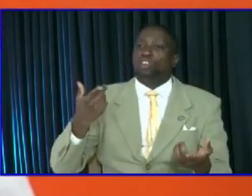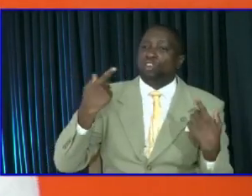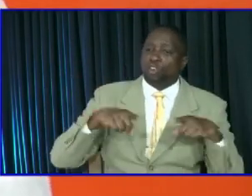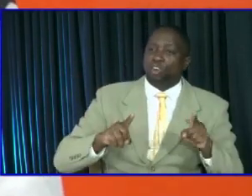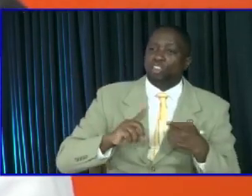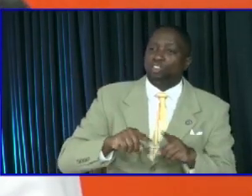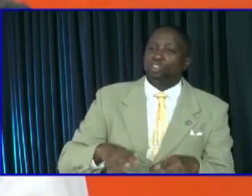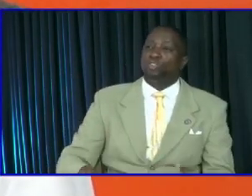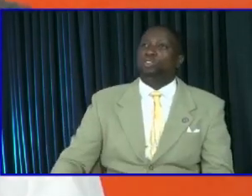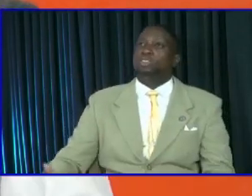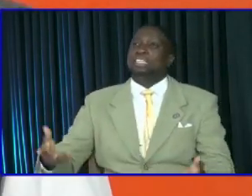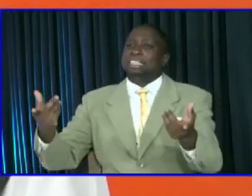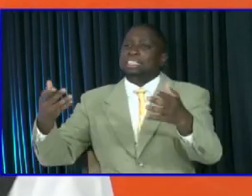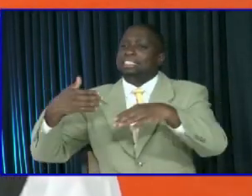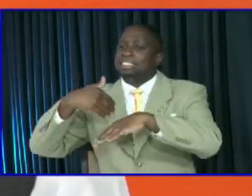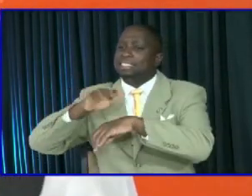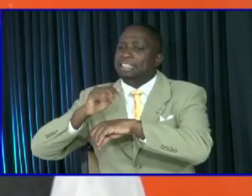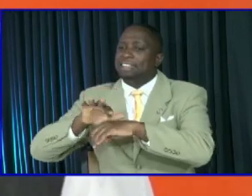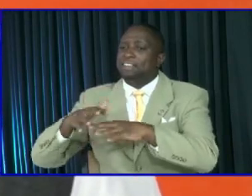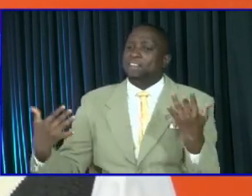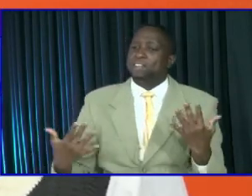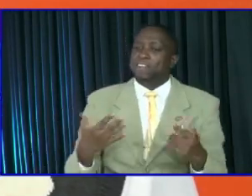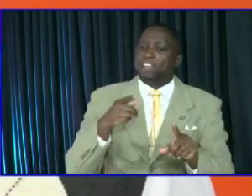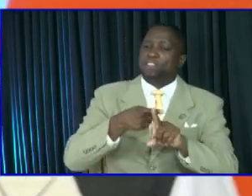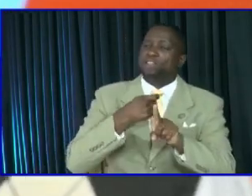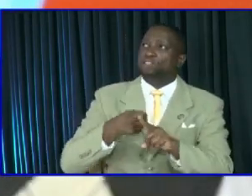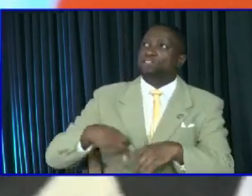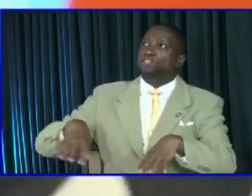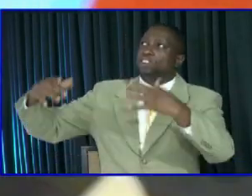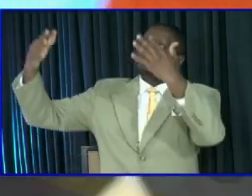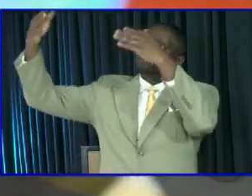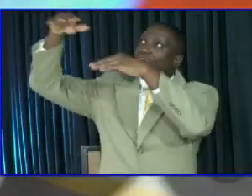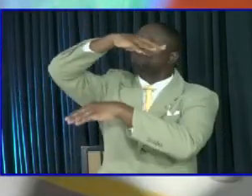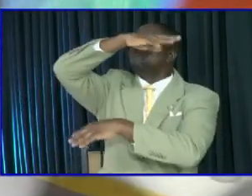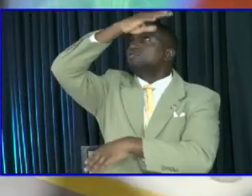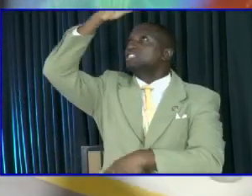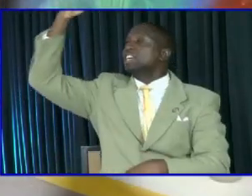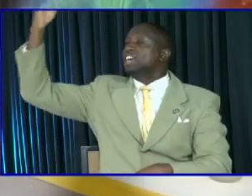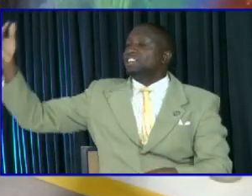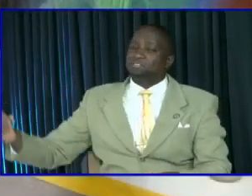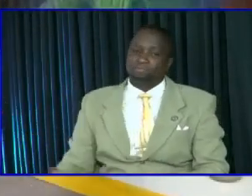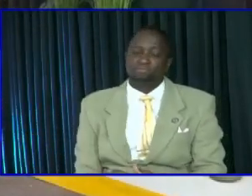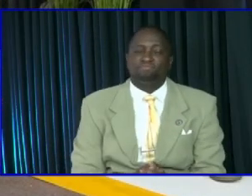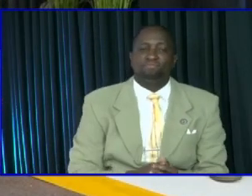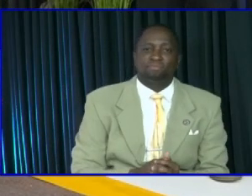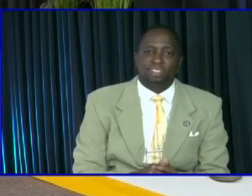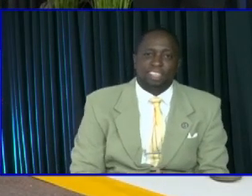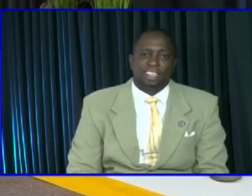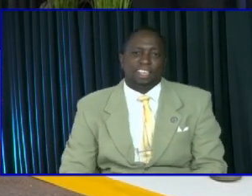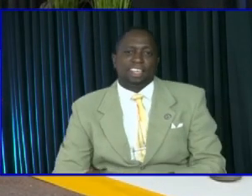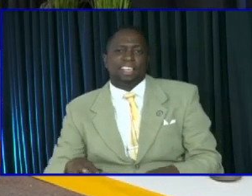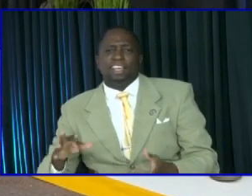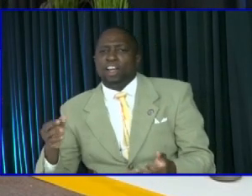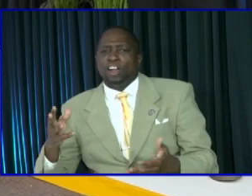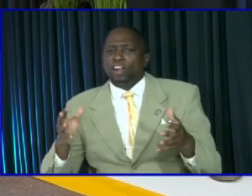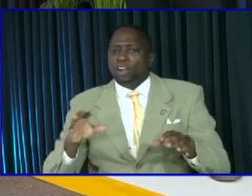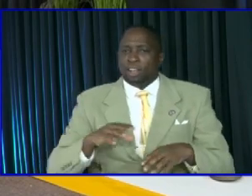fire from the sky. You surely know what is a rainbow sign. Won't be water but fire next